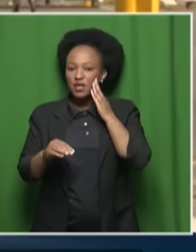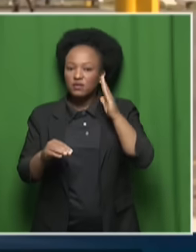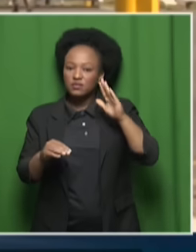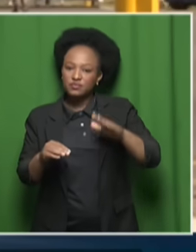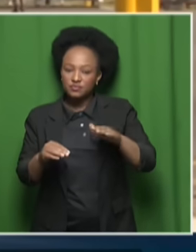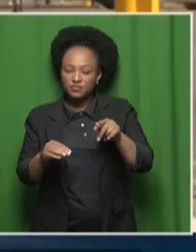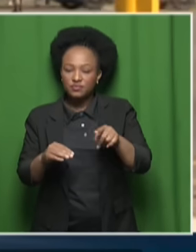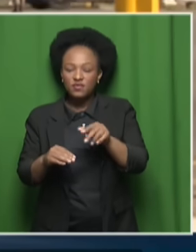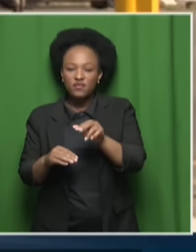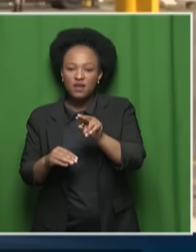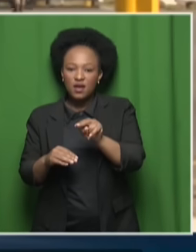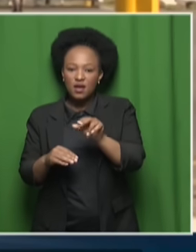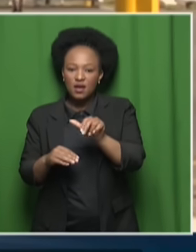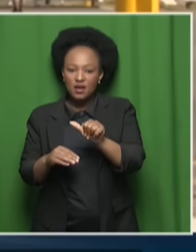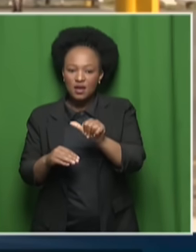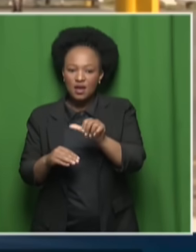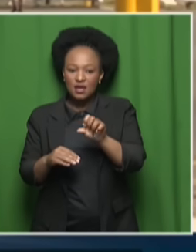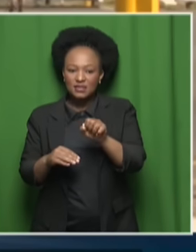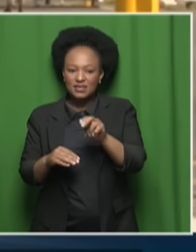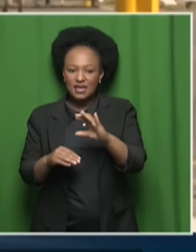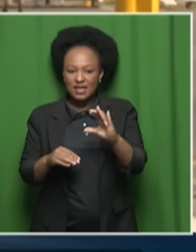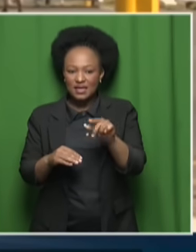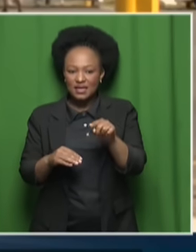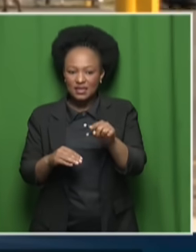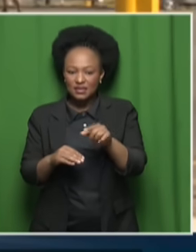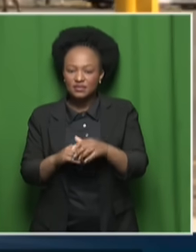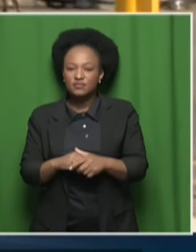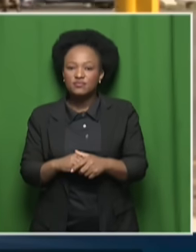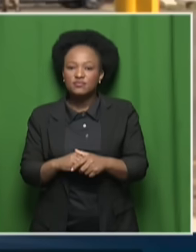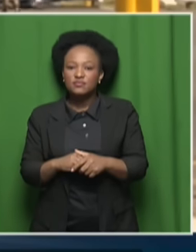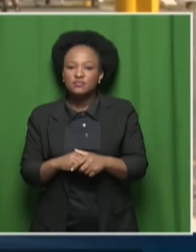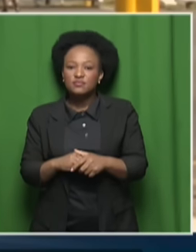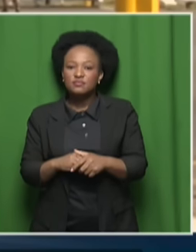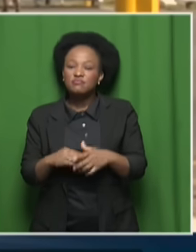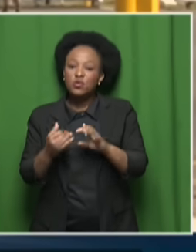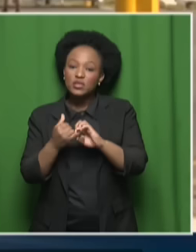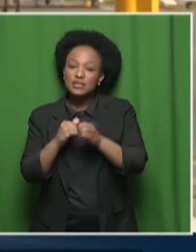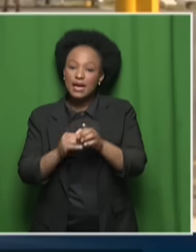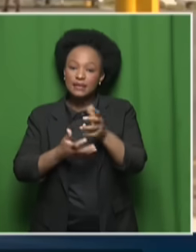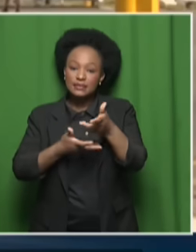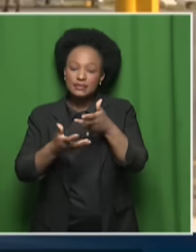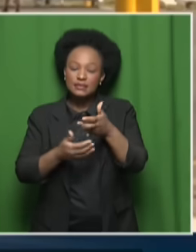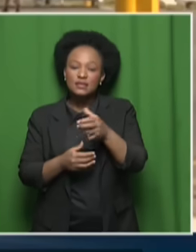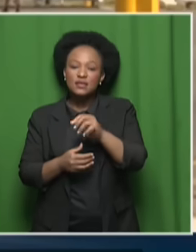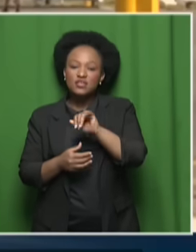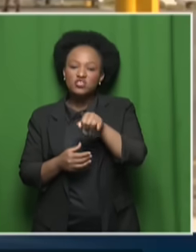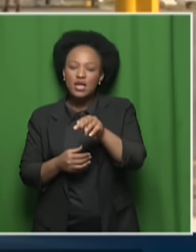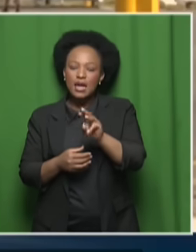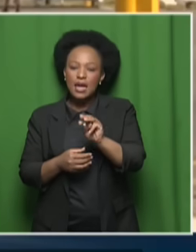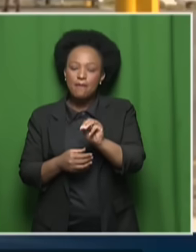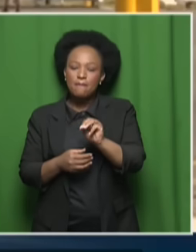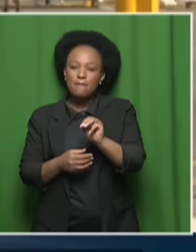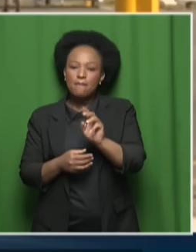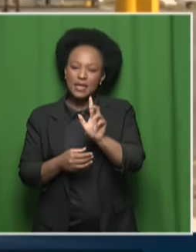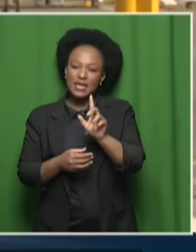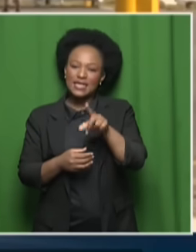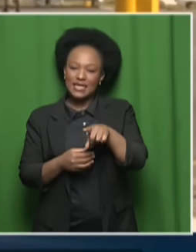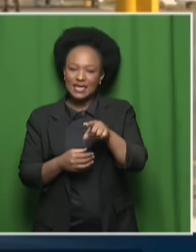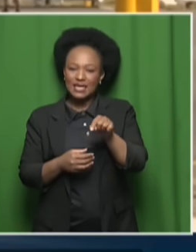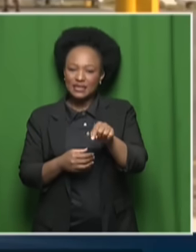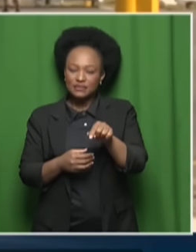to the Nasrec Expo Center where the summit is being held. But later on, we'll try to speak with the JMPD spokesperson, Kolani Fihla, just